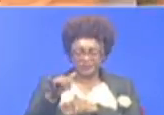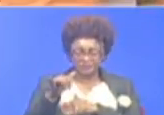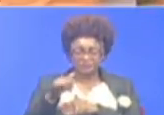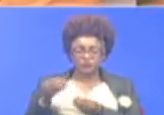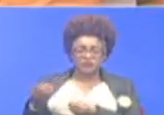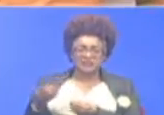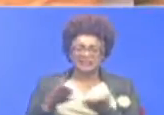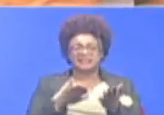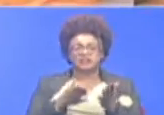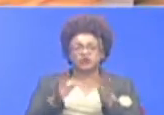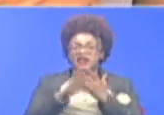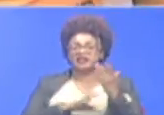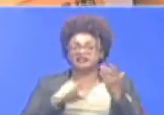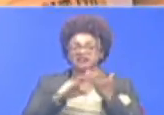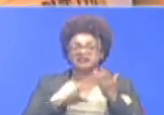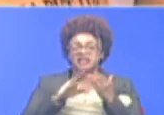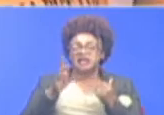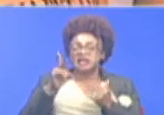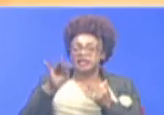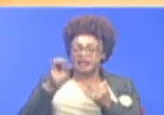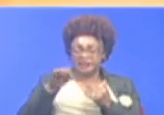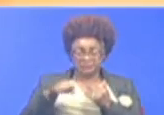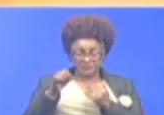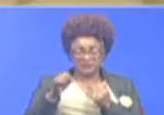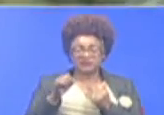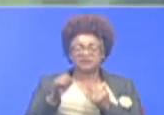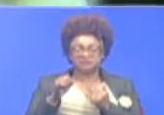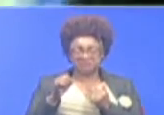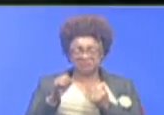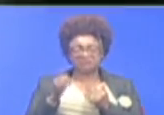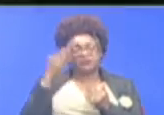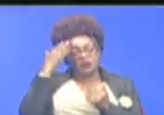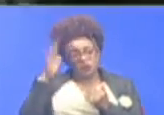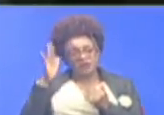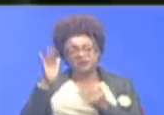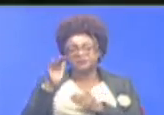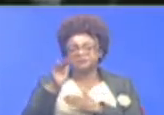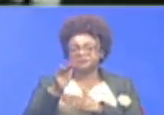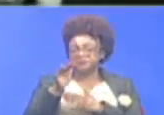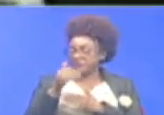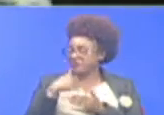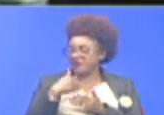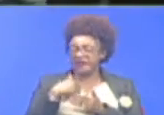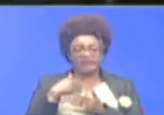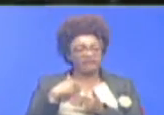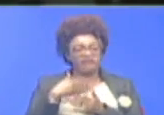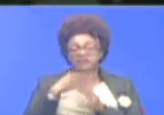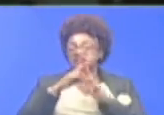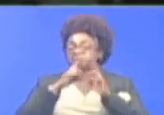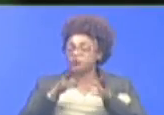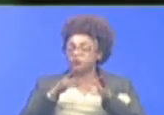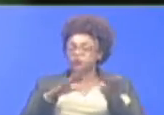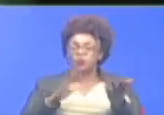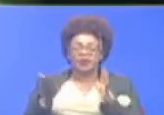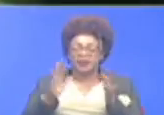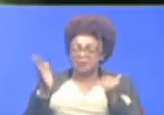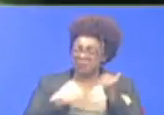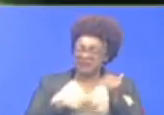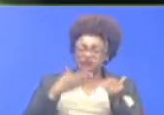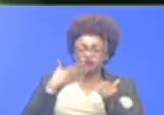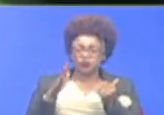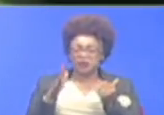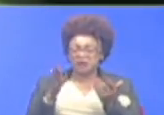into the country, with the Kenya Bureau of Standards at the center. There are still no answers on whether the bad sugar made it into